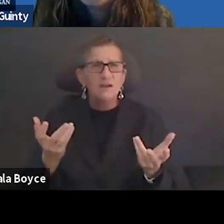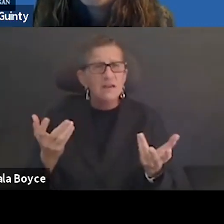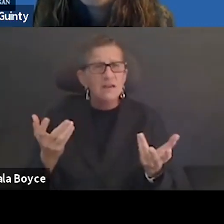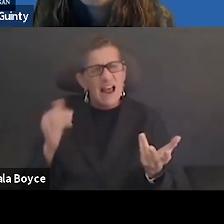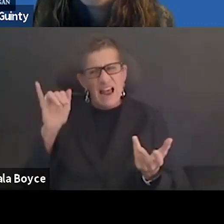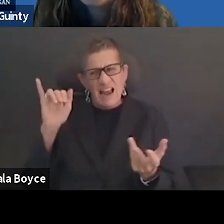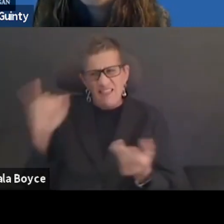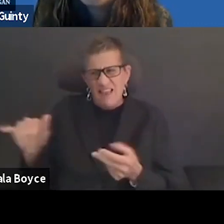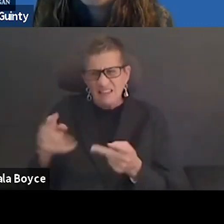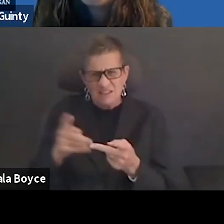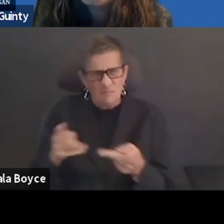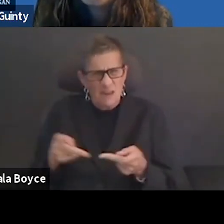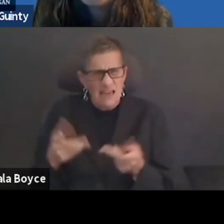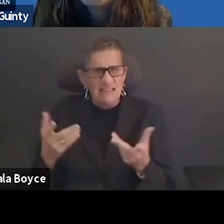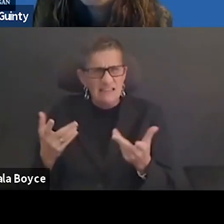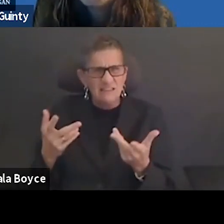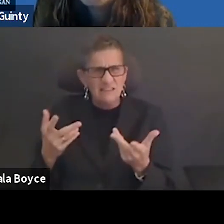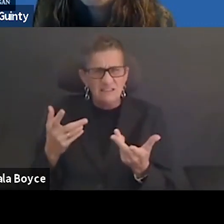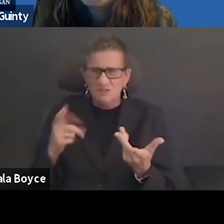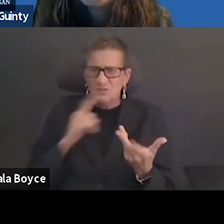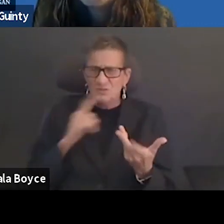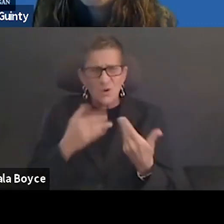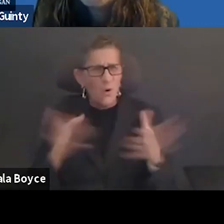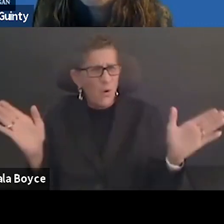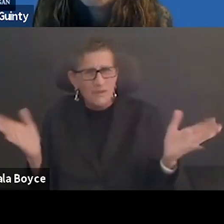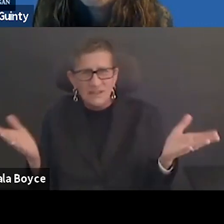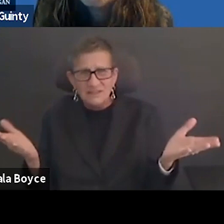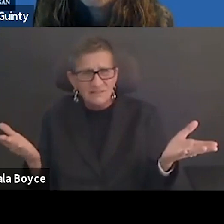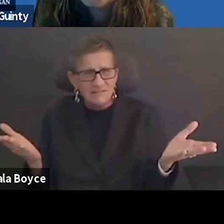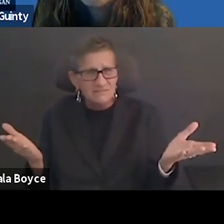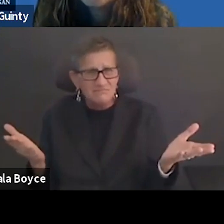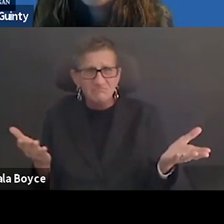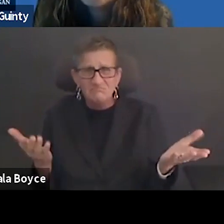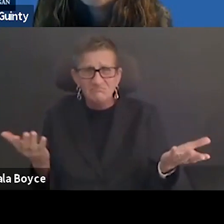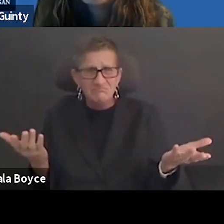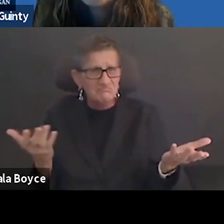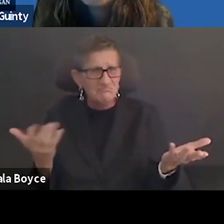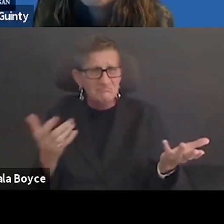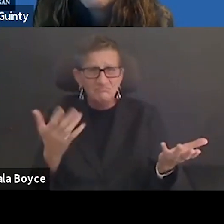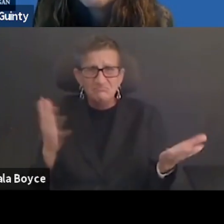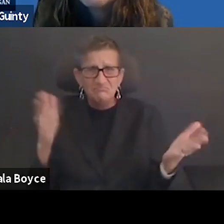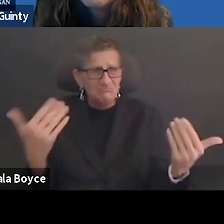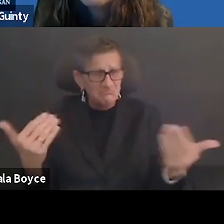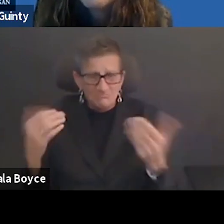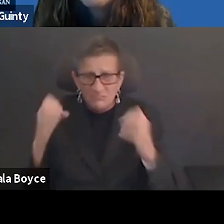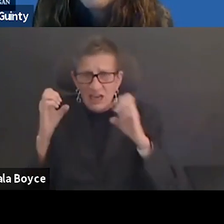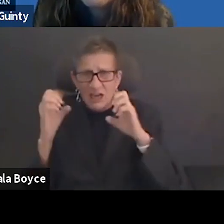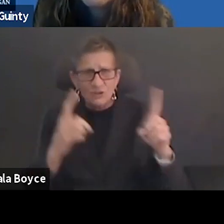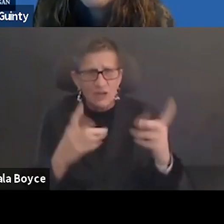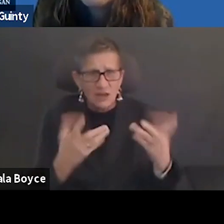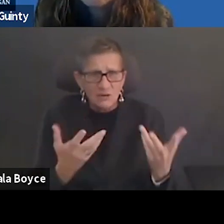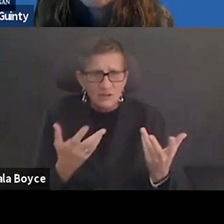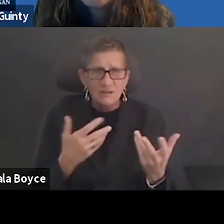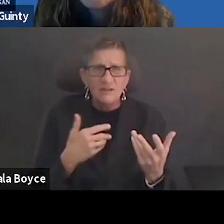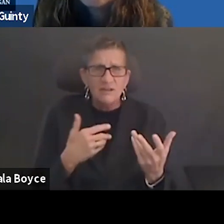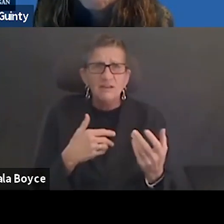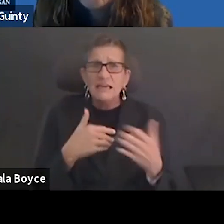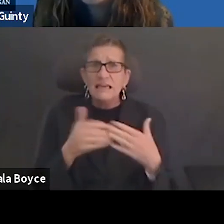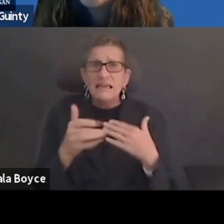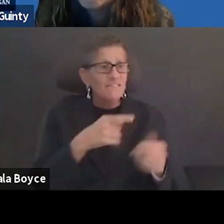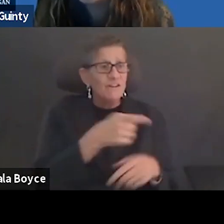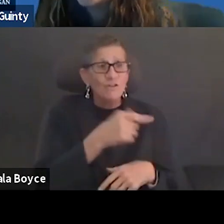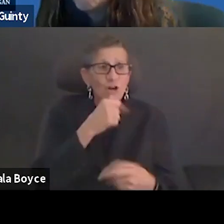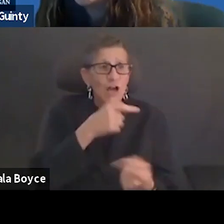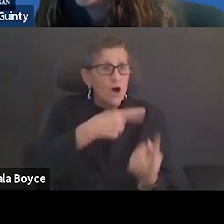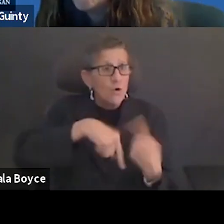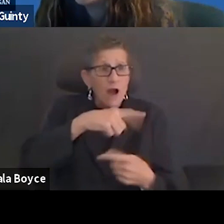space where it is open and, hey, like educating students, even if they're not around the disability